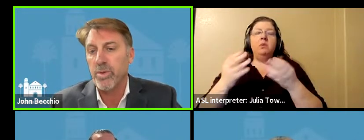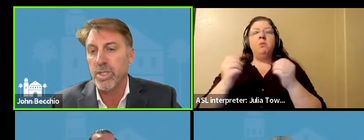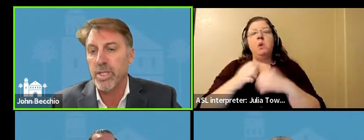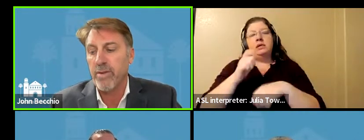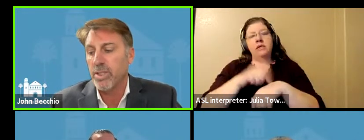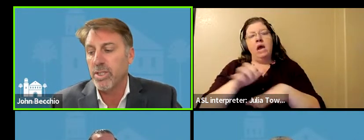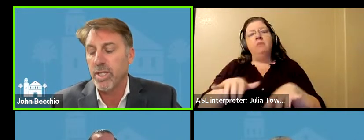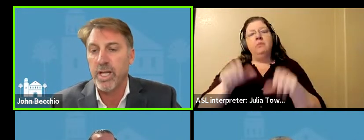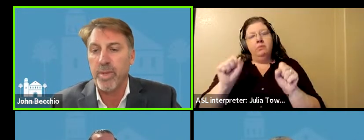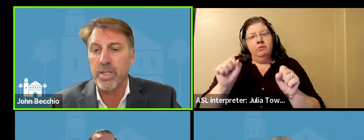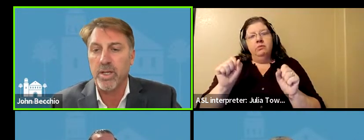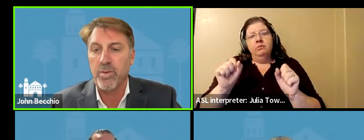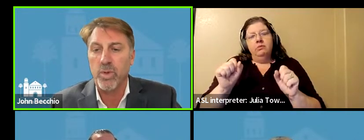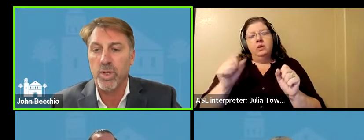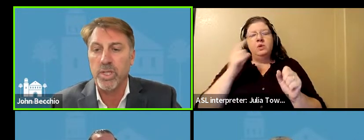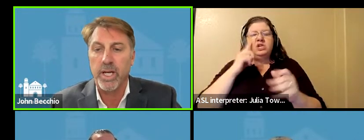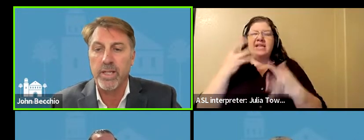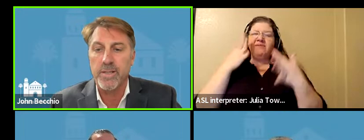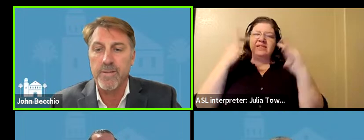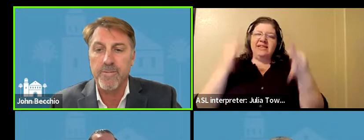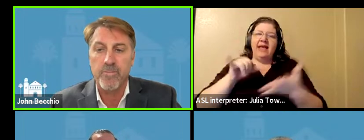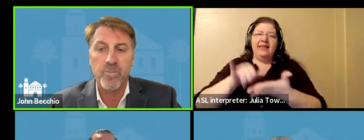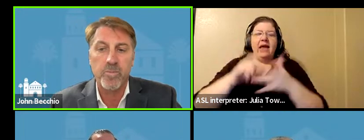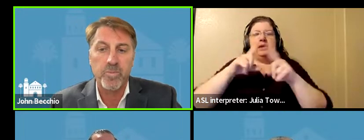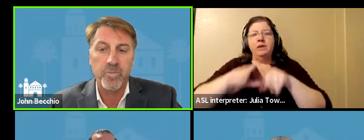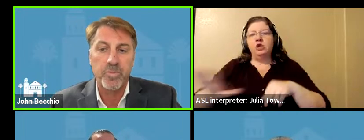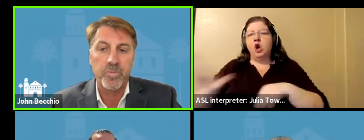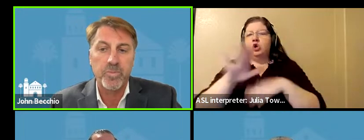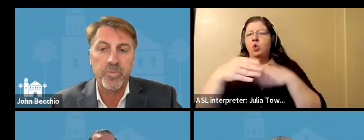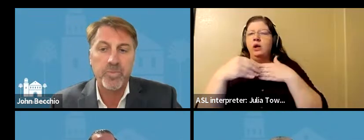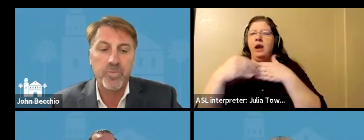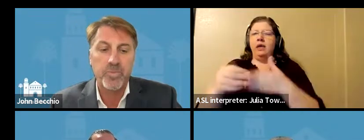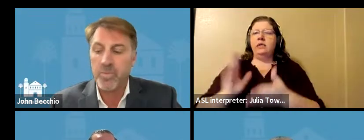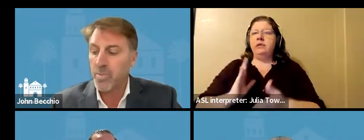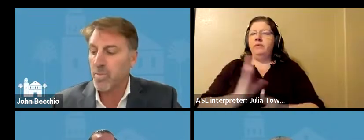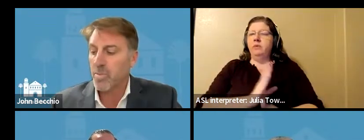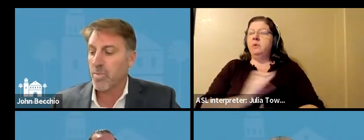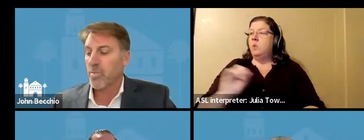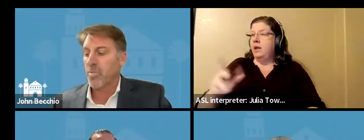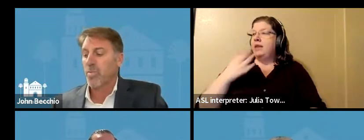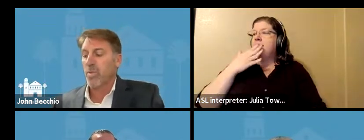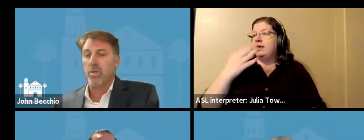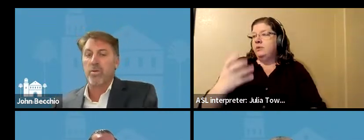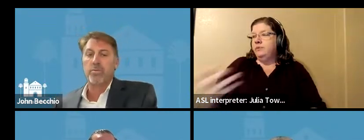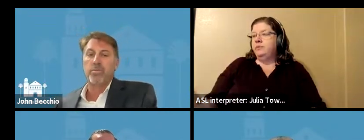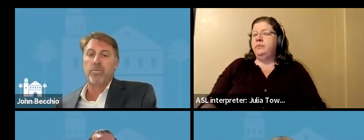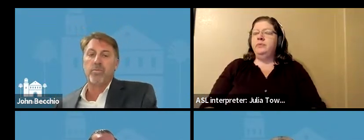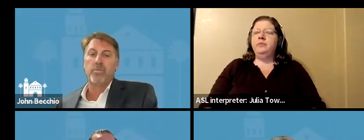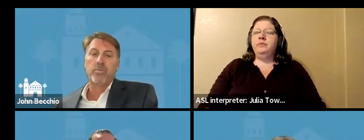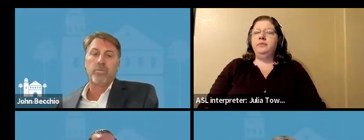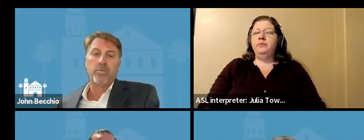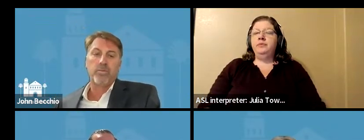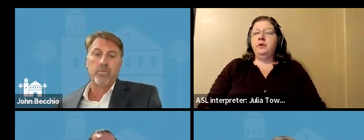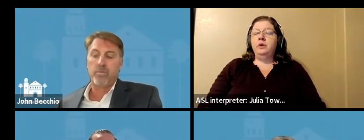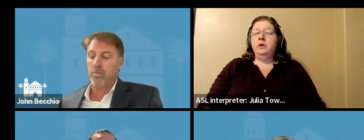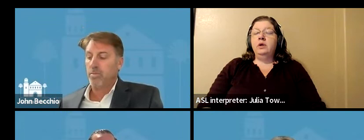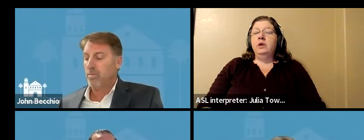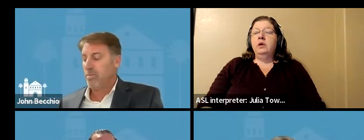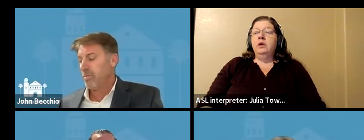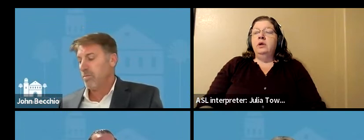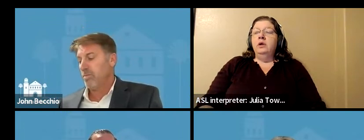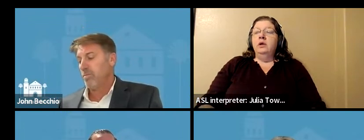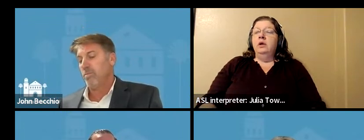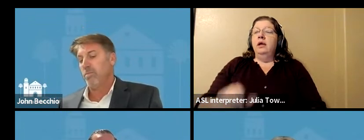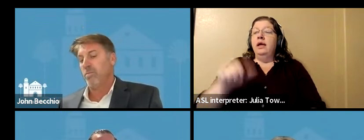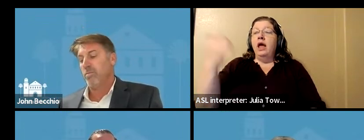it. So we would just have to judge that based on the board's guidance. Okay, great, thank you. So hearing no additional comments